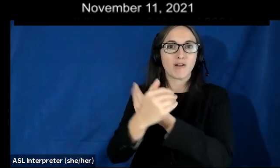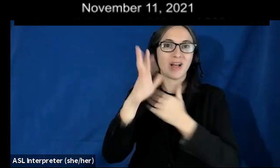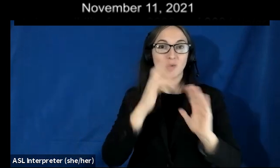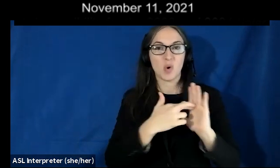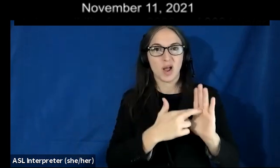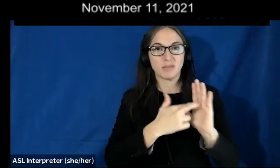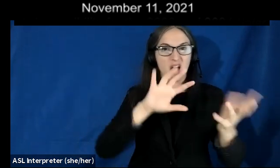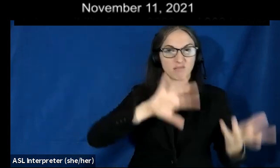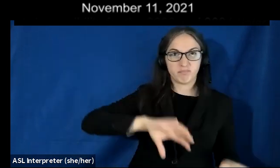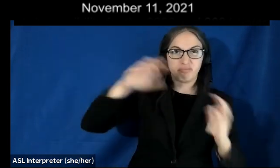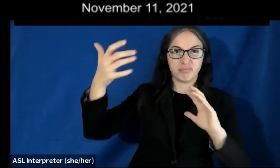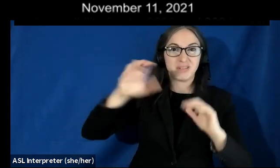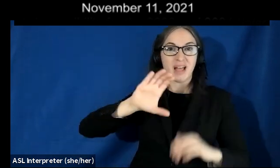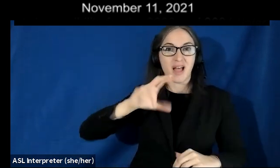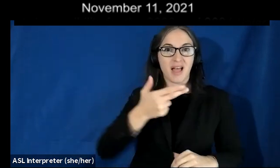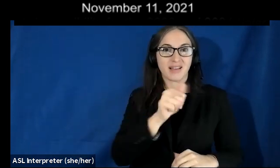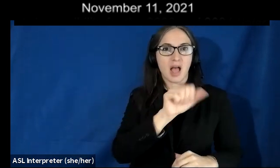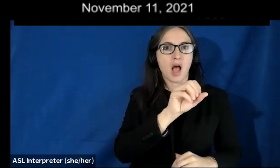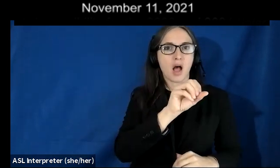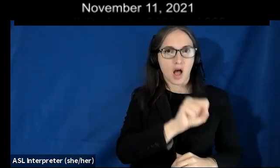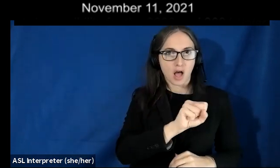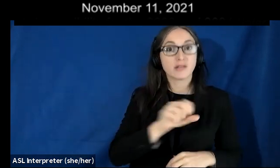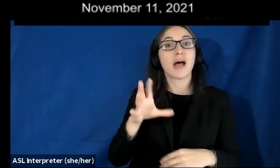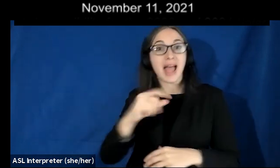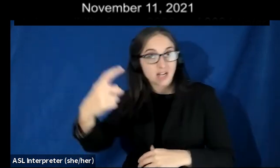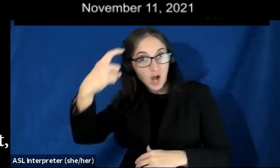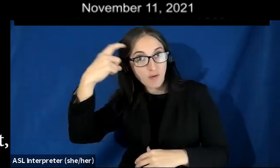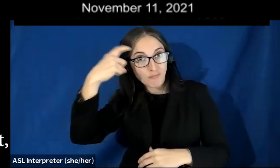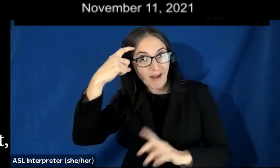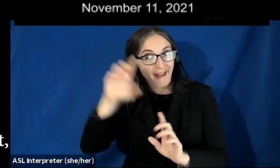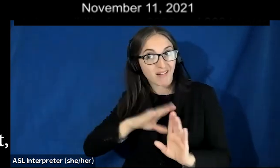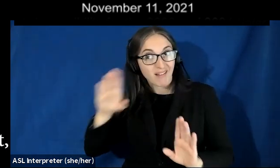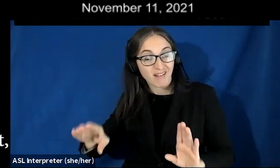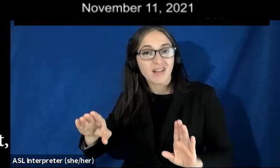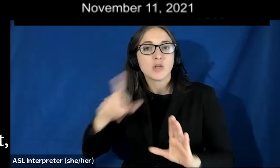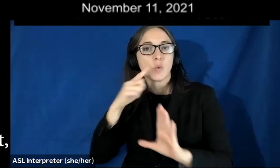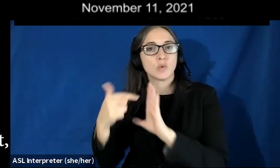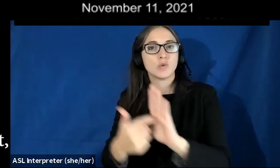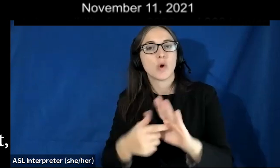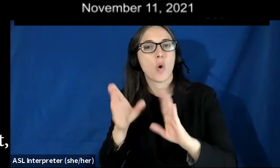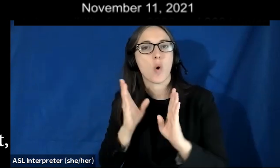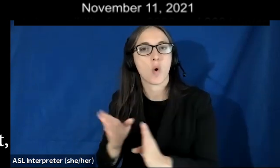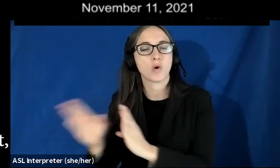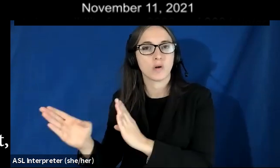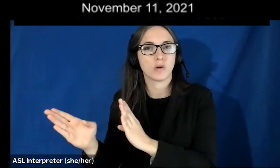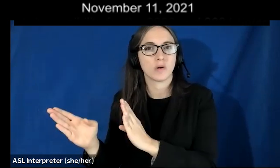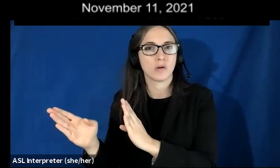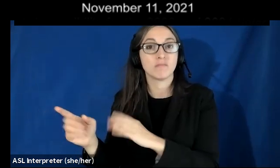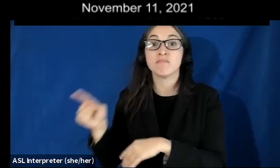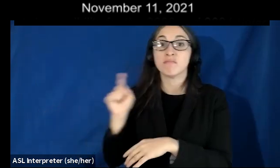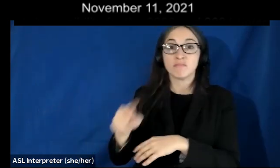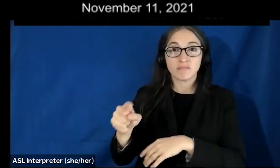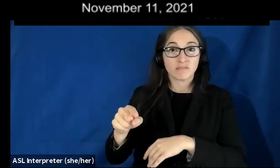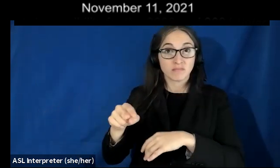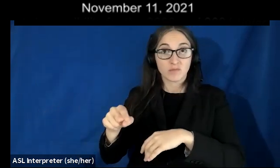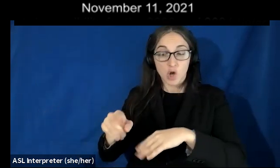order. Because simplifying, ordering, or arranging is a human construct.